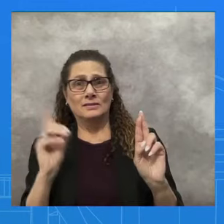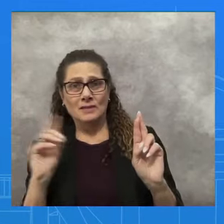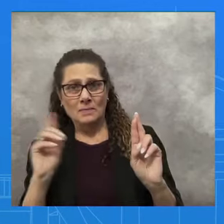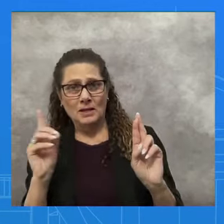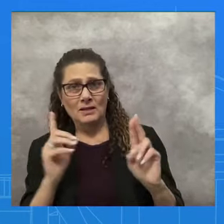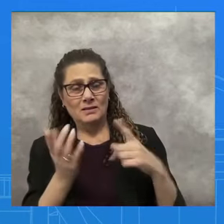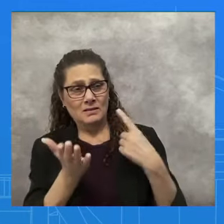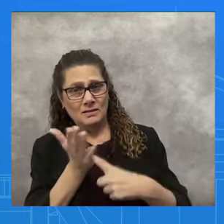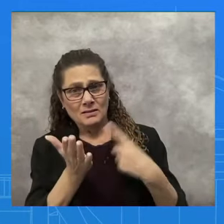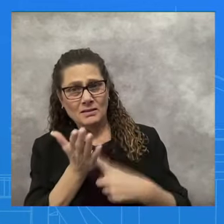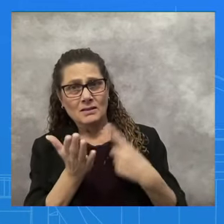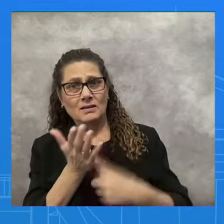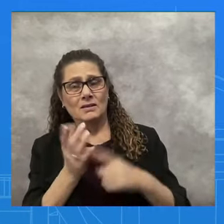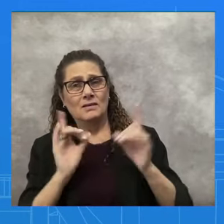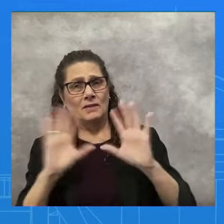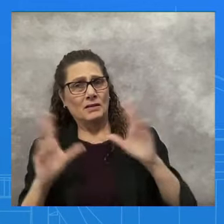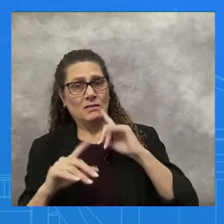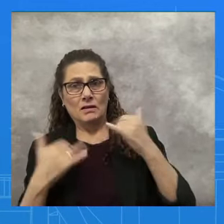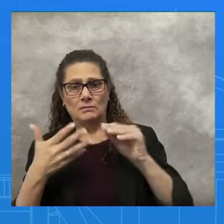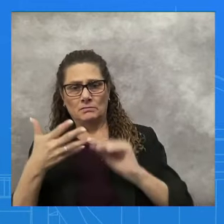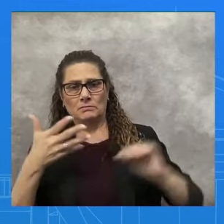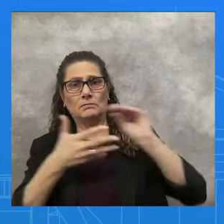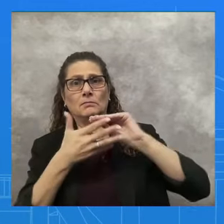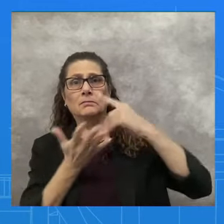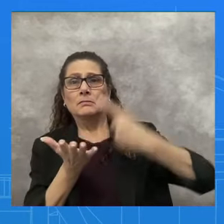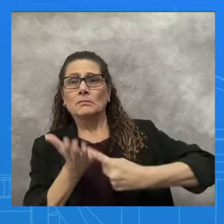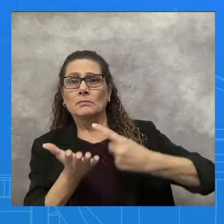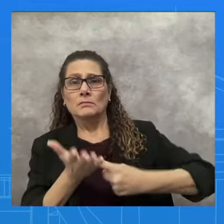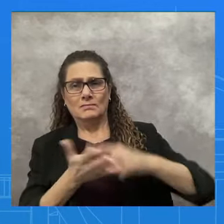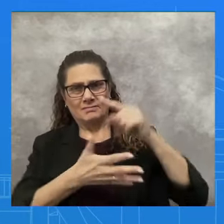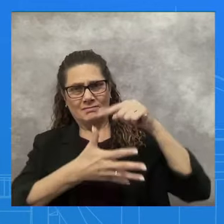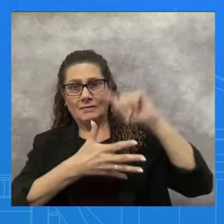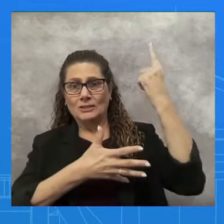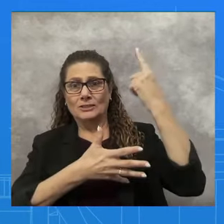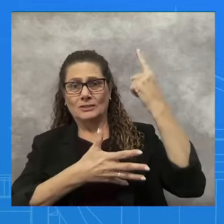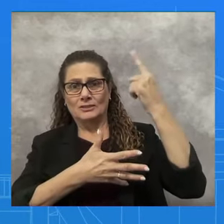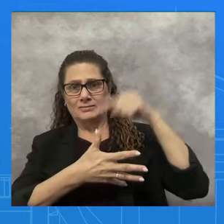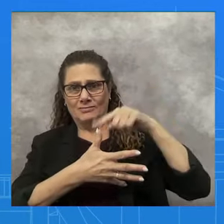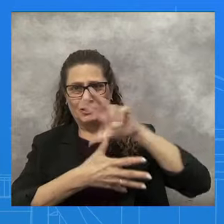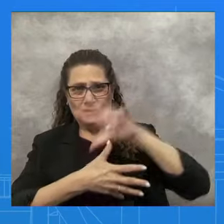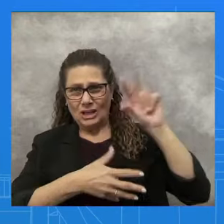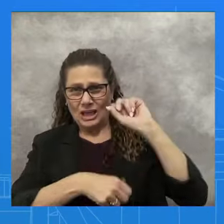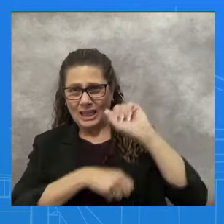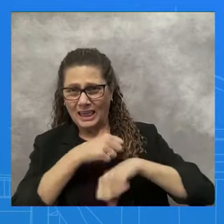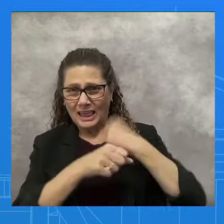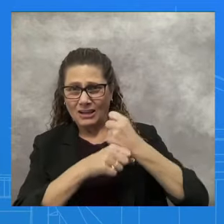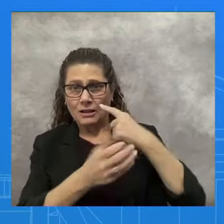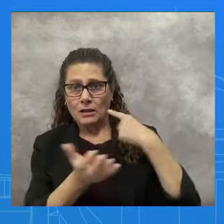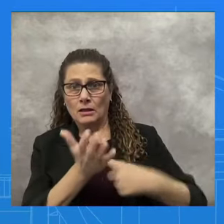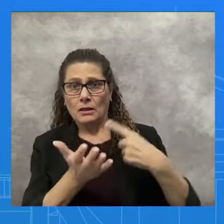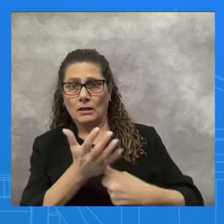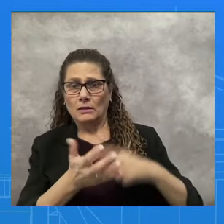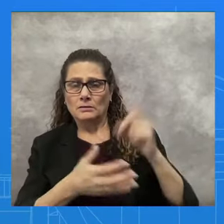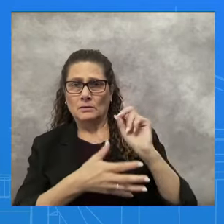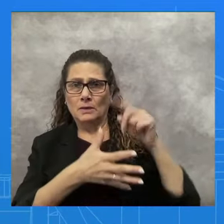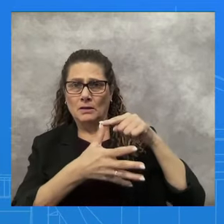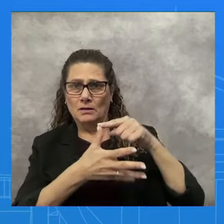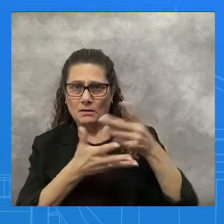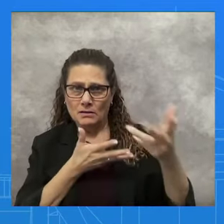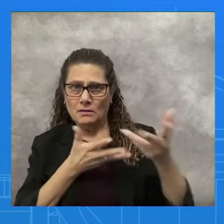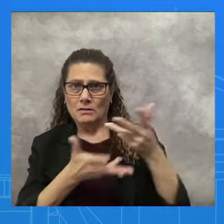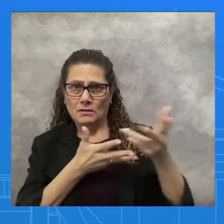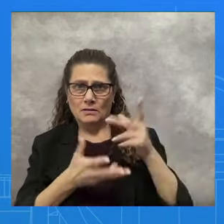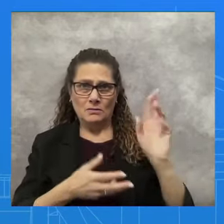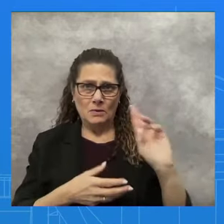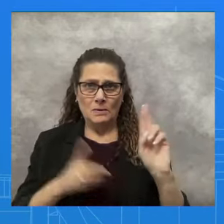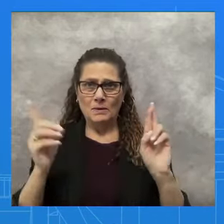in 30 years, I think the president has shown his commitment to this issue. What we need is Congress to take another step with us. Is this the third rail